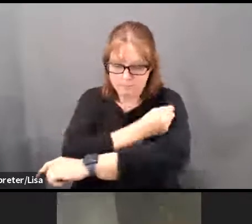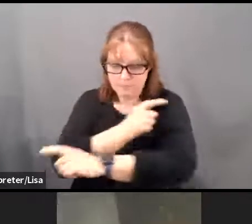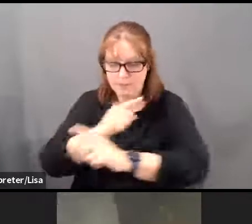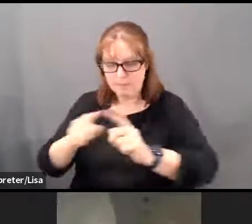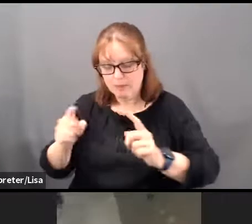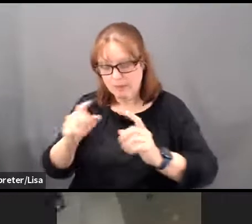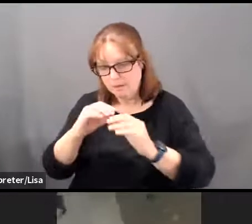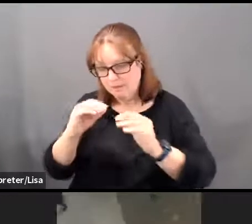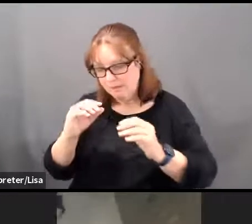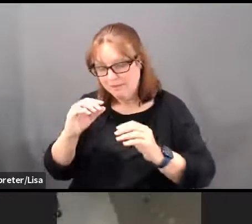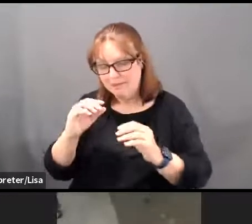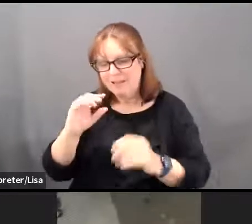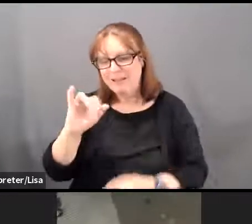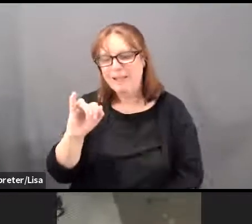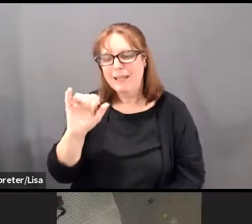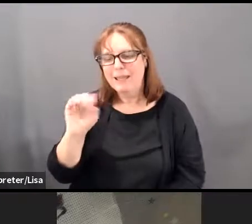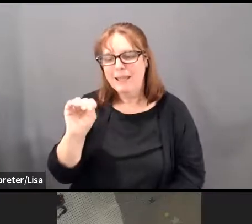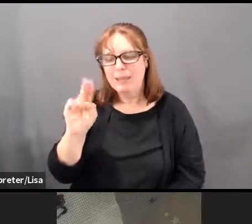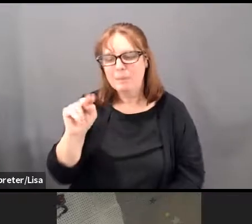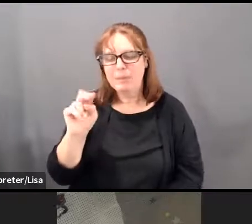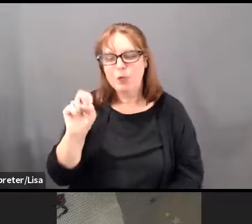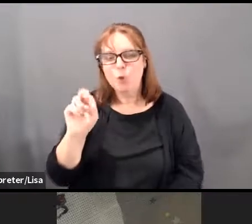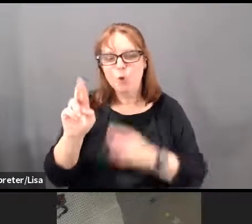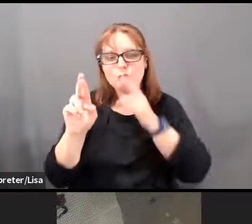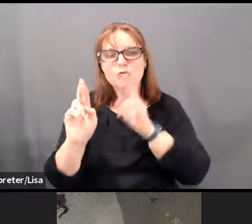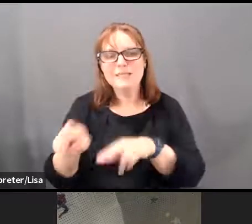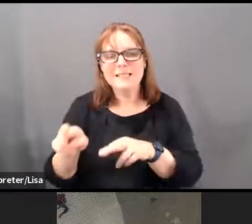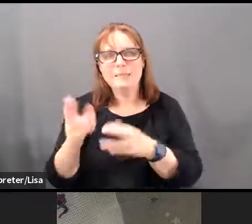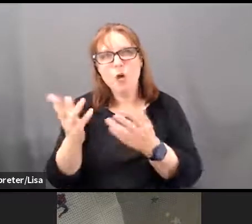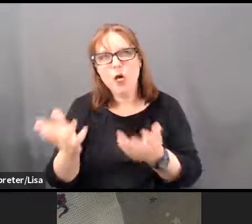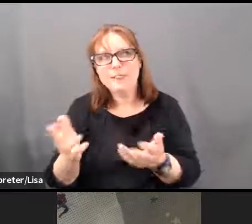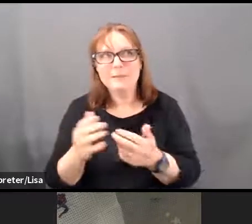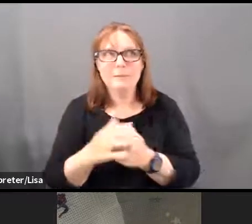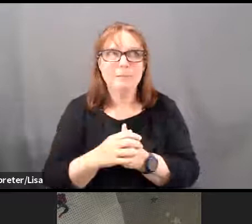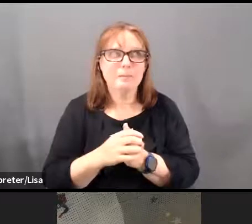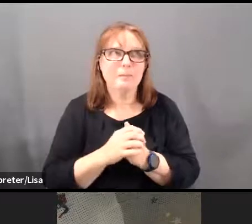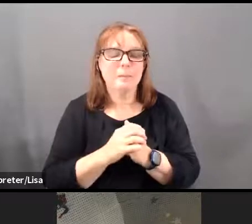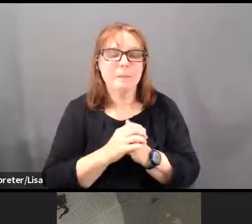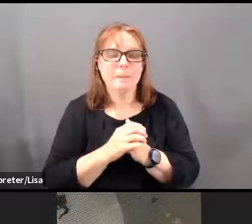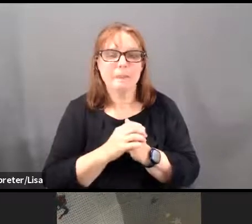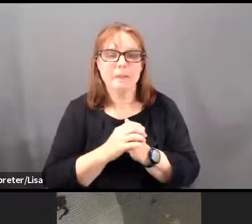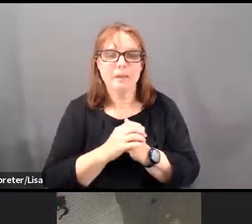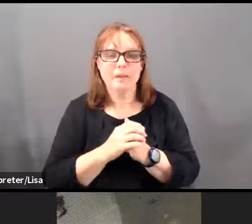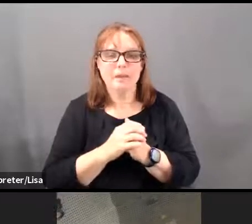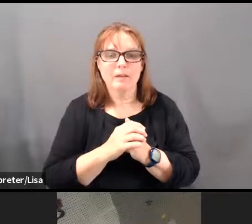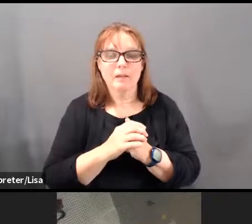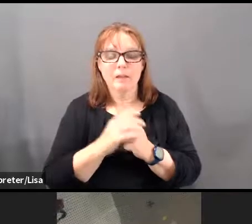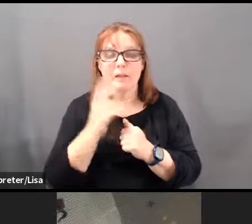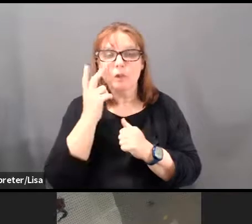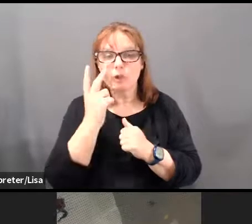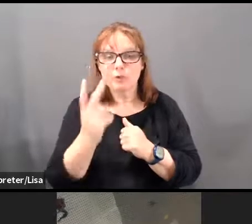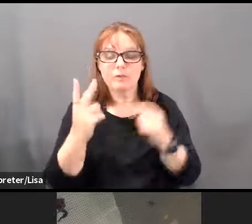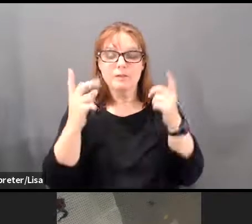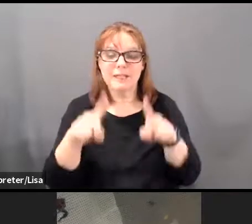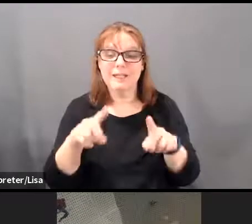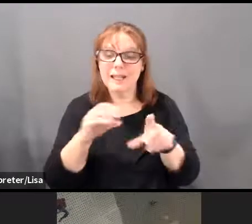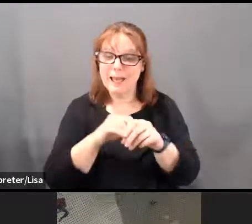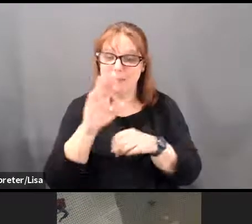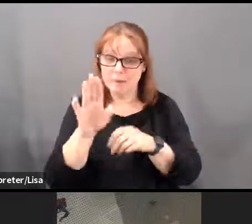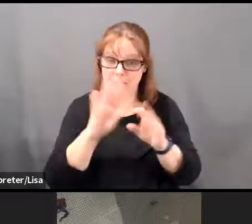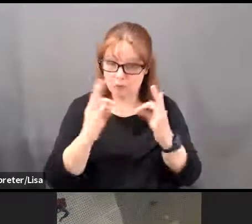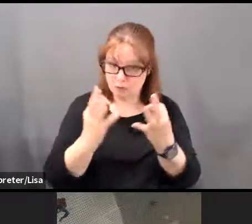Your body's still protected. I think it's just important to think about it this way. Keep in mind, you've seen this happen in your own family, right? Somebody gets